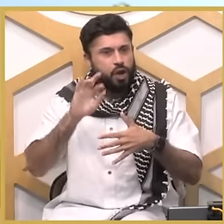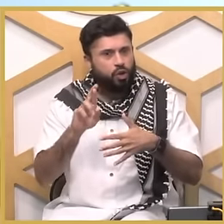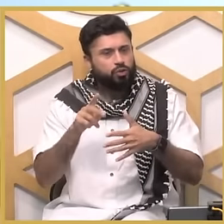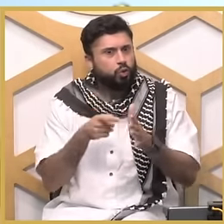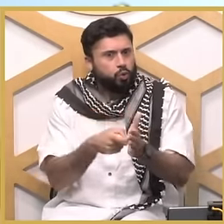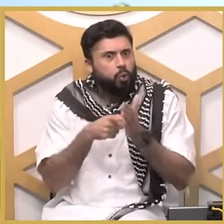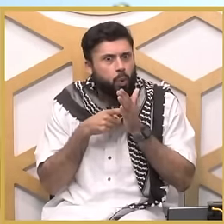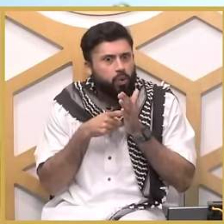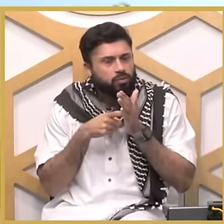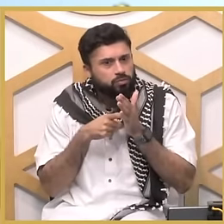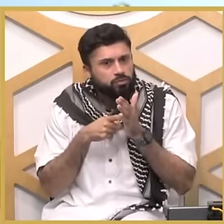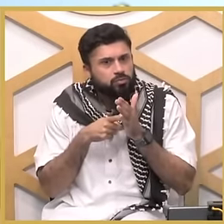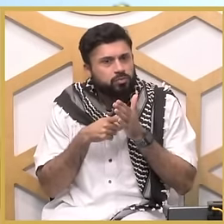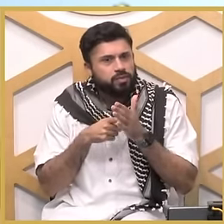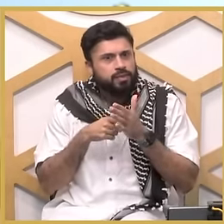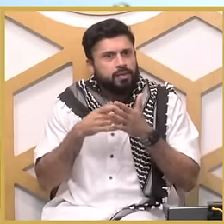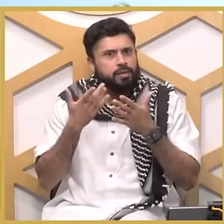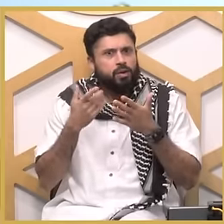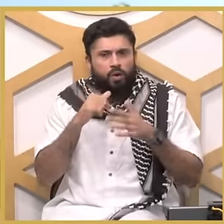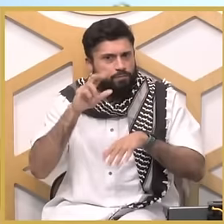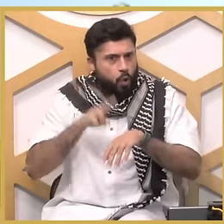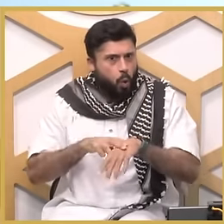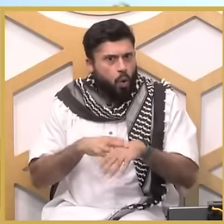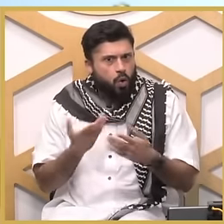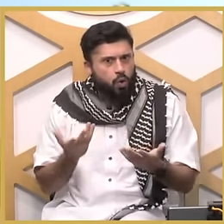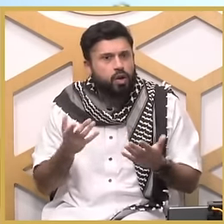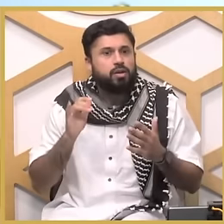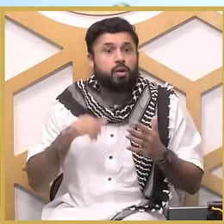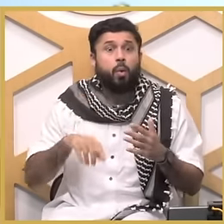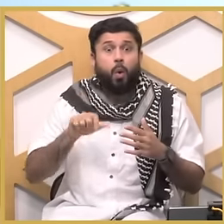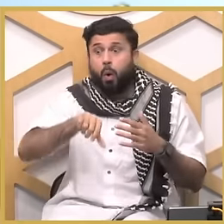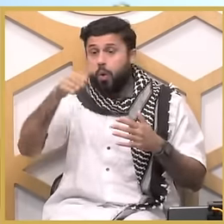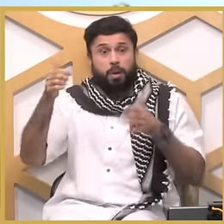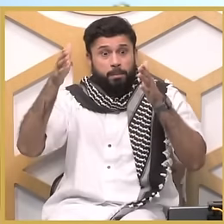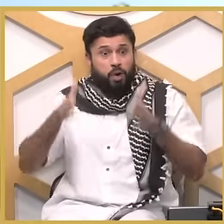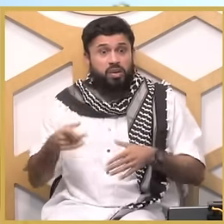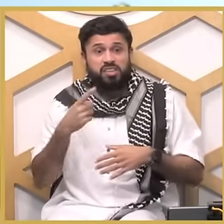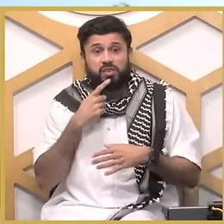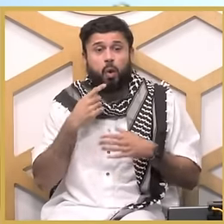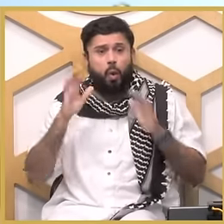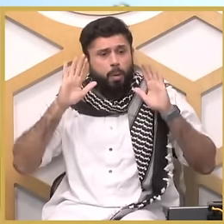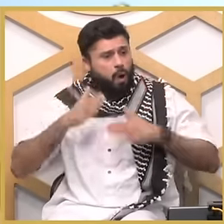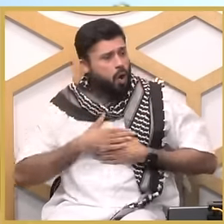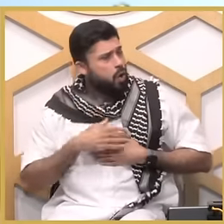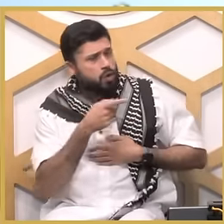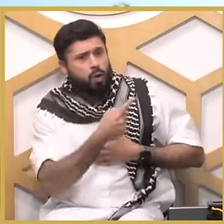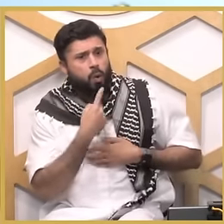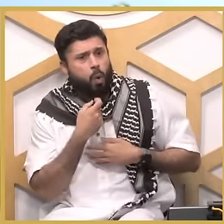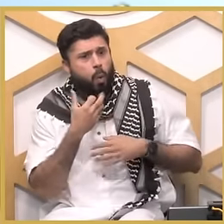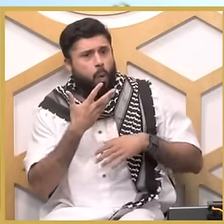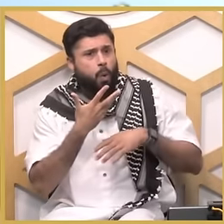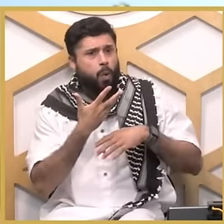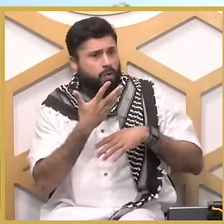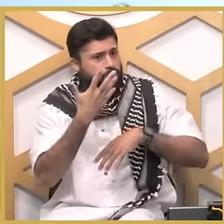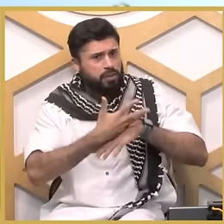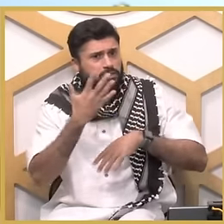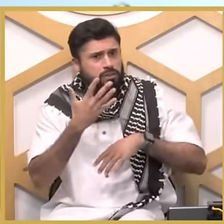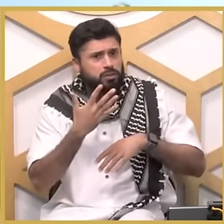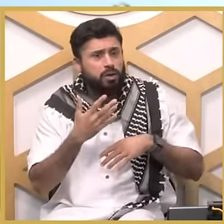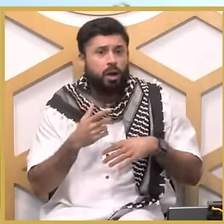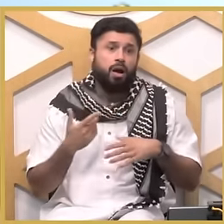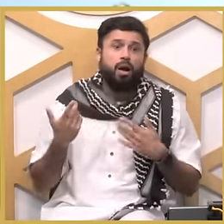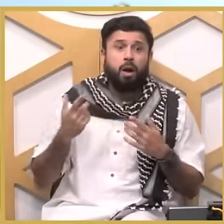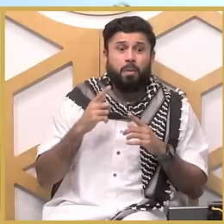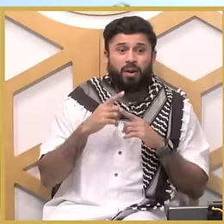the five prayers. I'm a Jum'ah guy. Show up at Jum'ah. They miss Fajr itself 2-3 times a